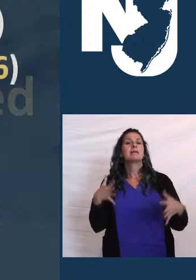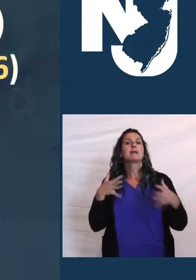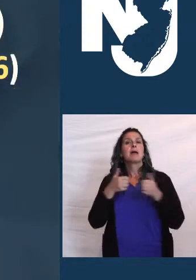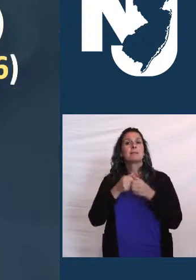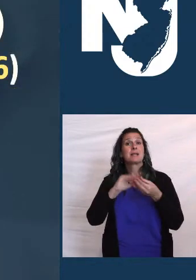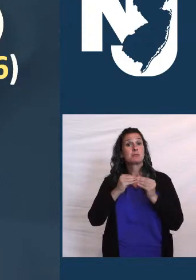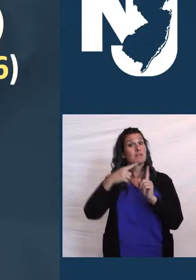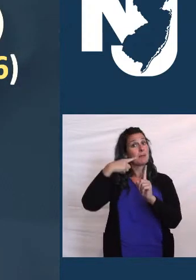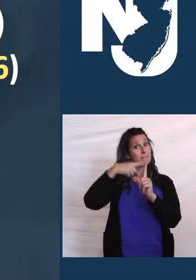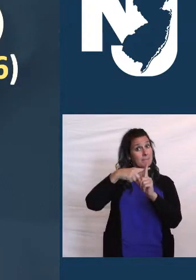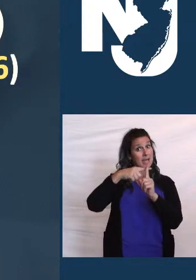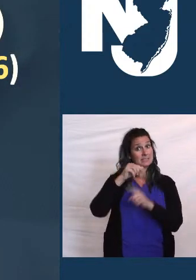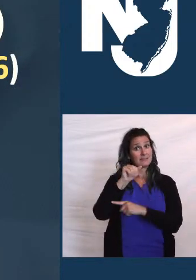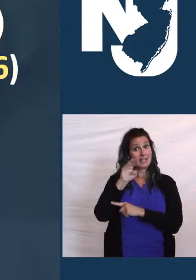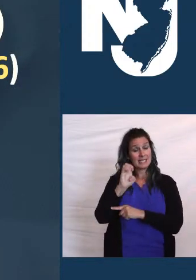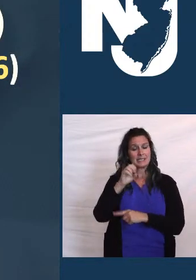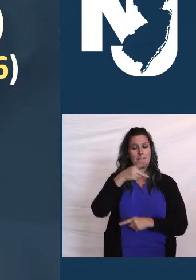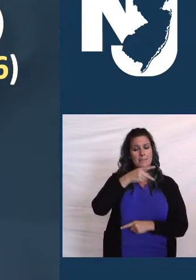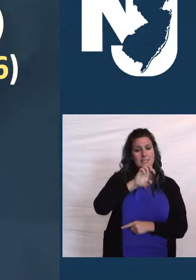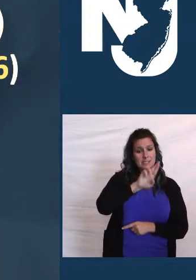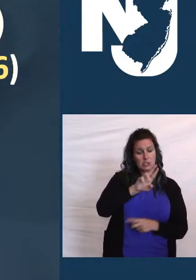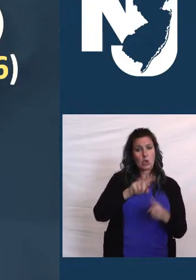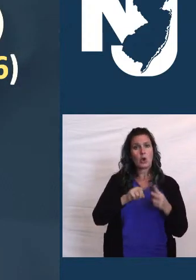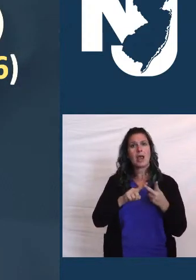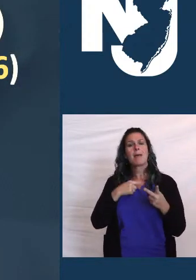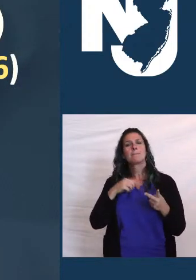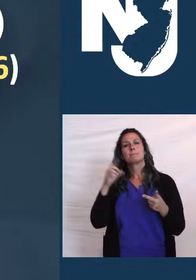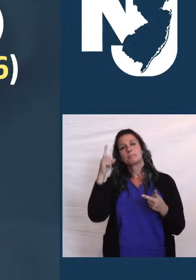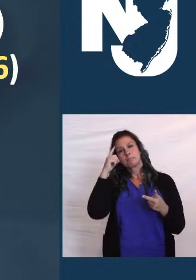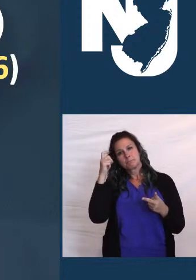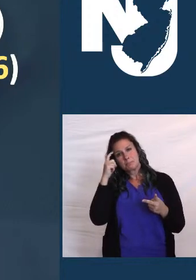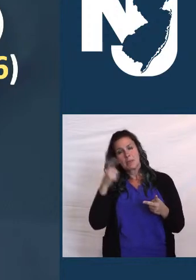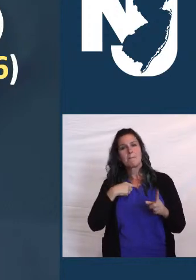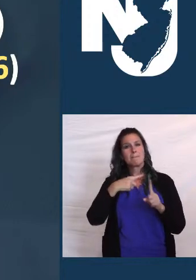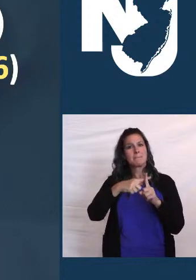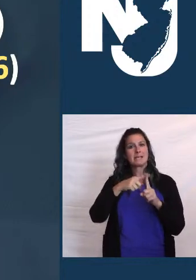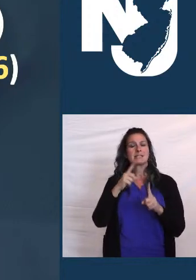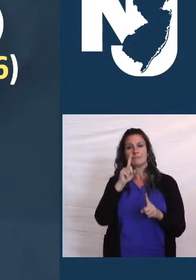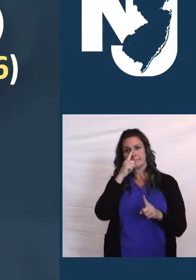numbers of positive PCR and presumed positive antigen tests.